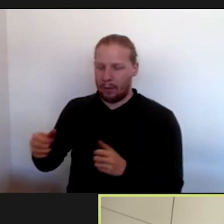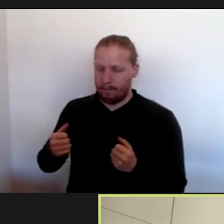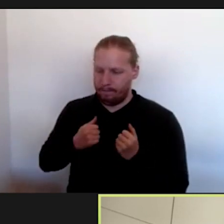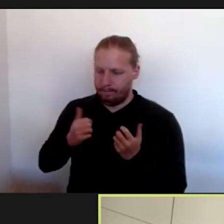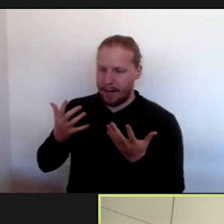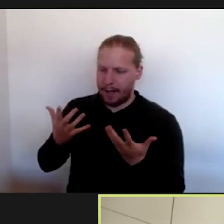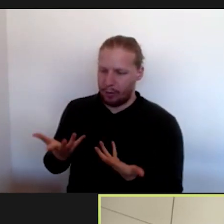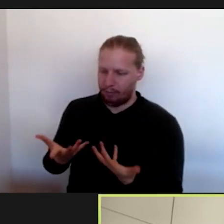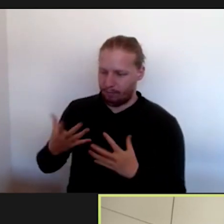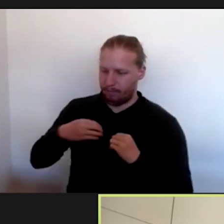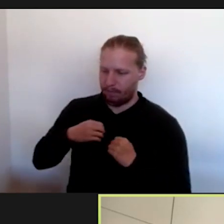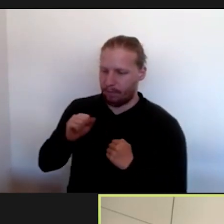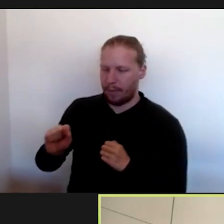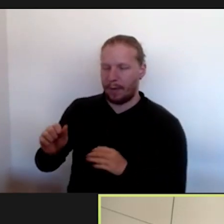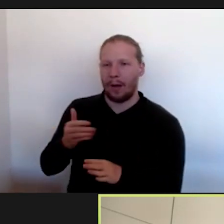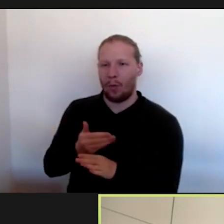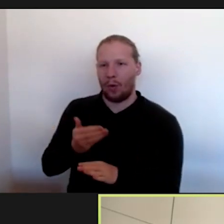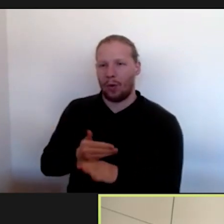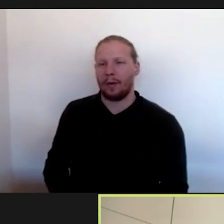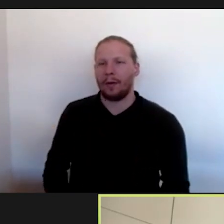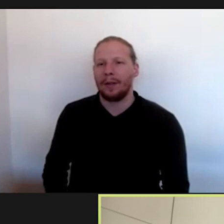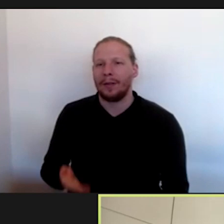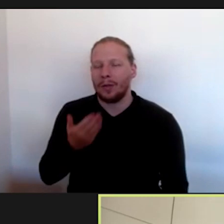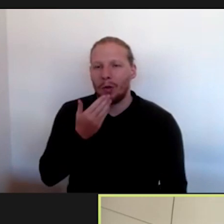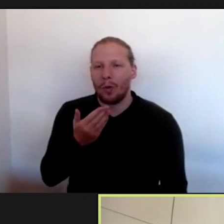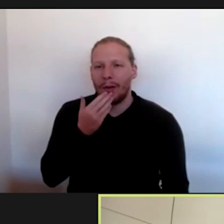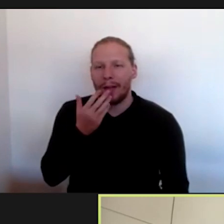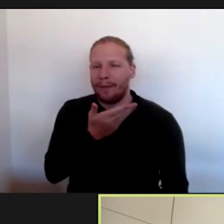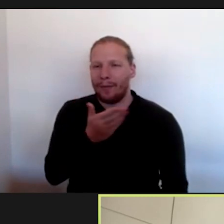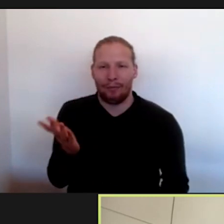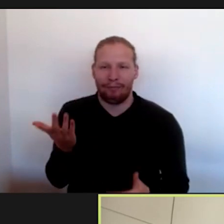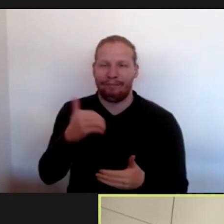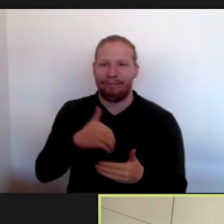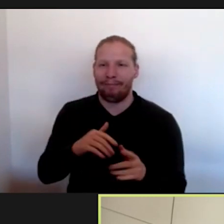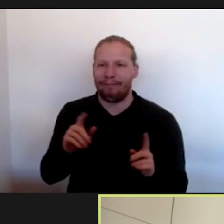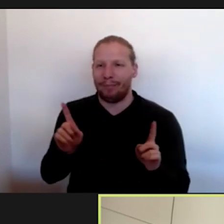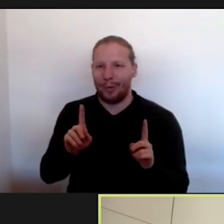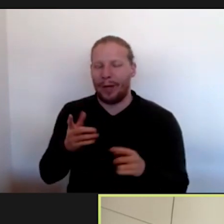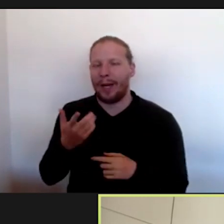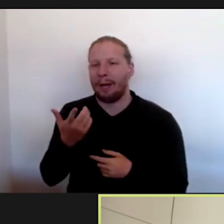So yeah, thank you so much for being here today. What awesome questions, and